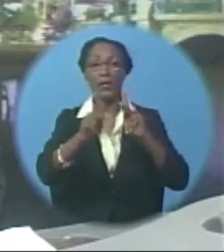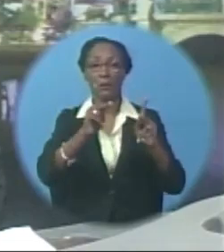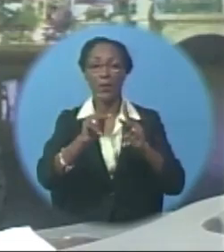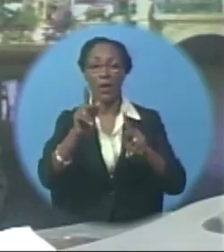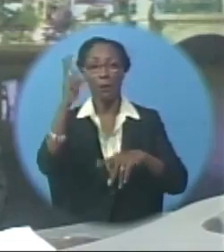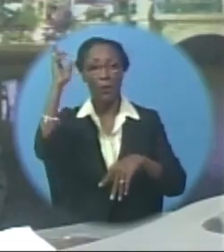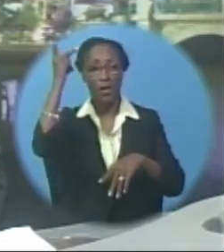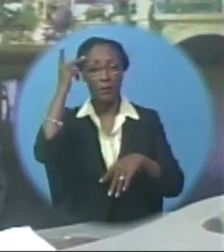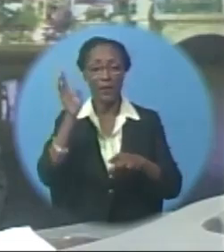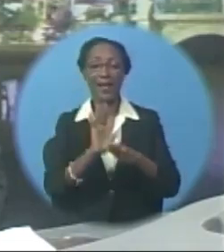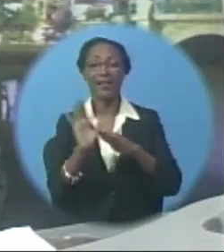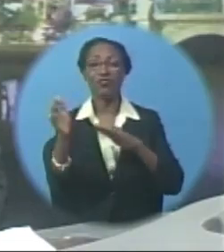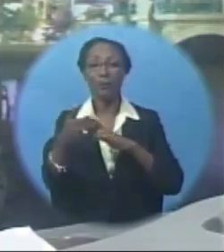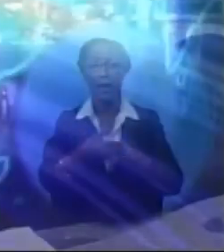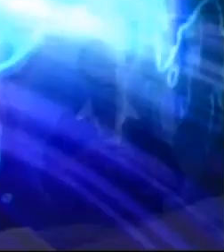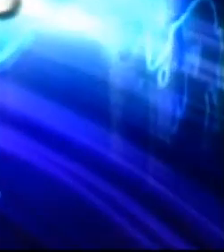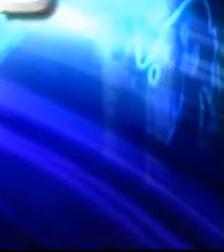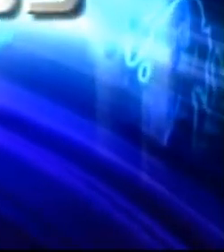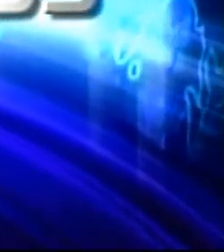Jamaica.